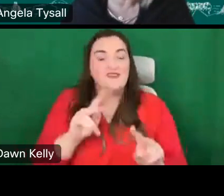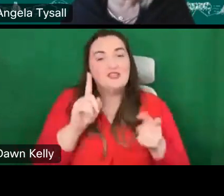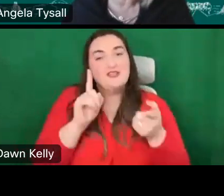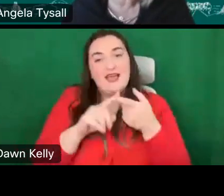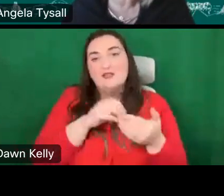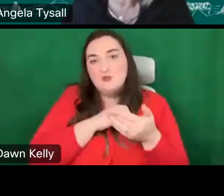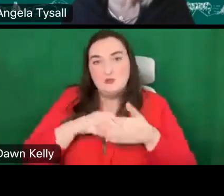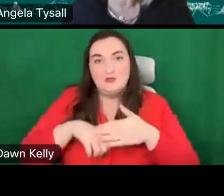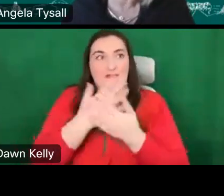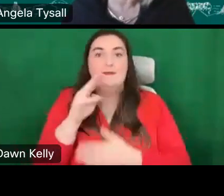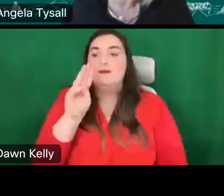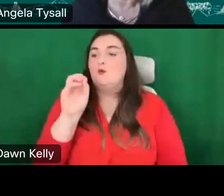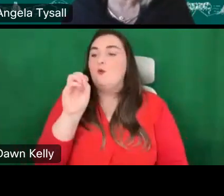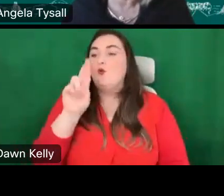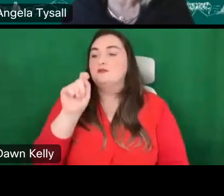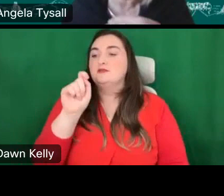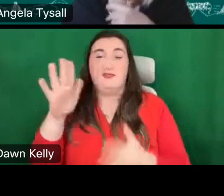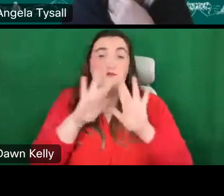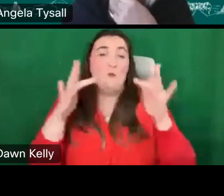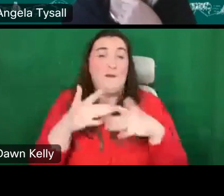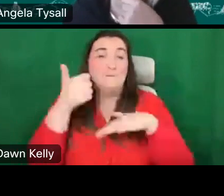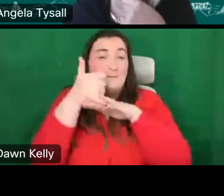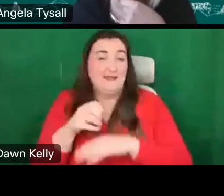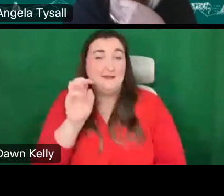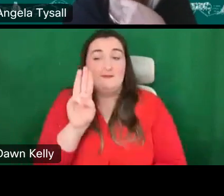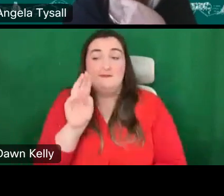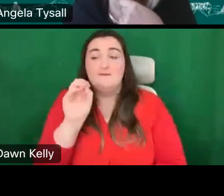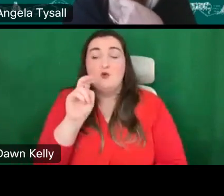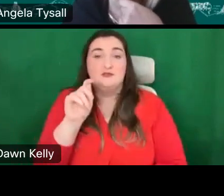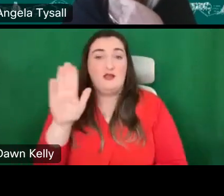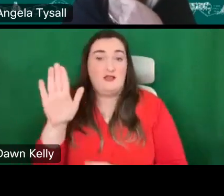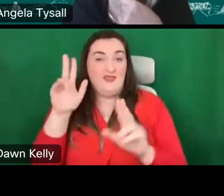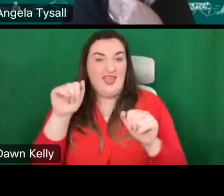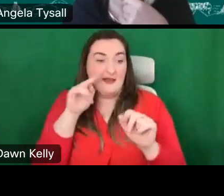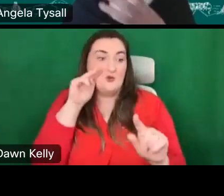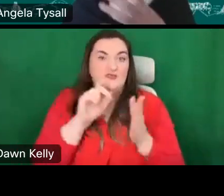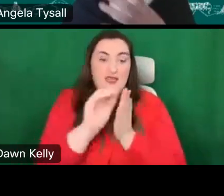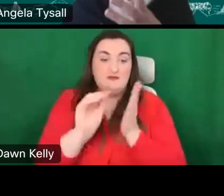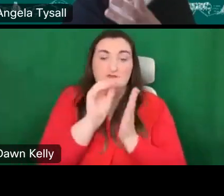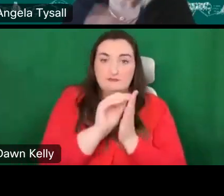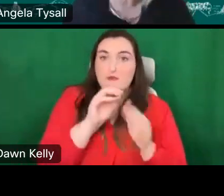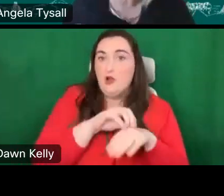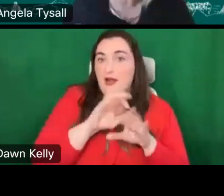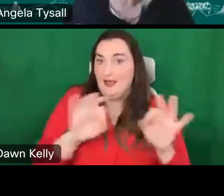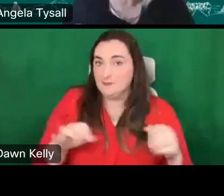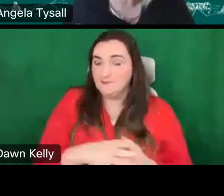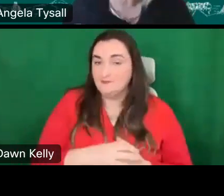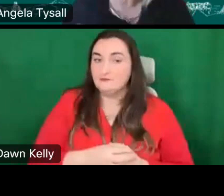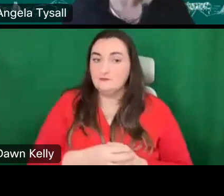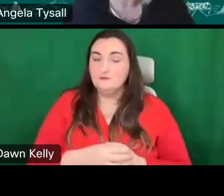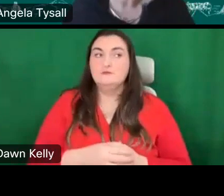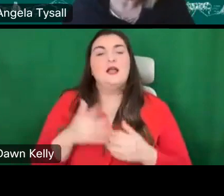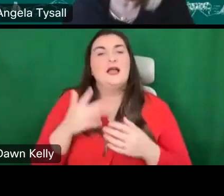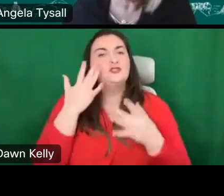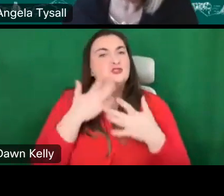this portal, which will be a web-based portal that they can actually make the notification via. Okay, and just to check then, will there be follow-up